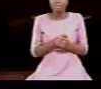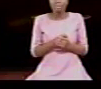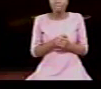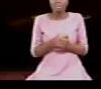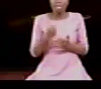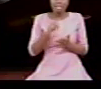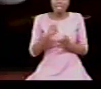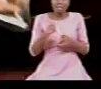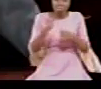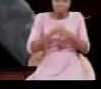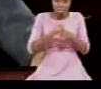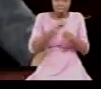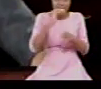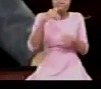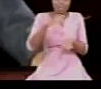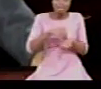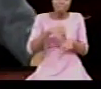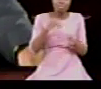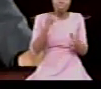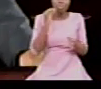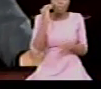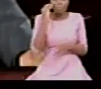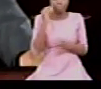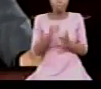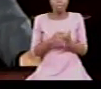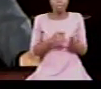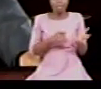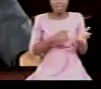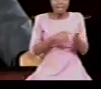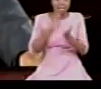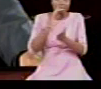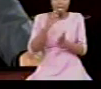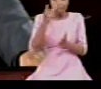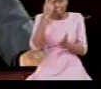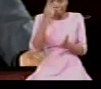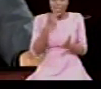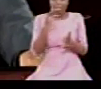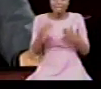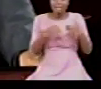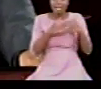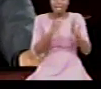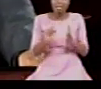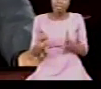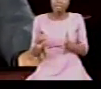training is at home. These are parents, these are leaders,